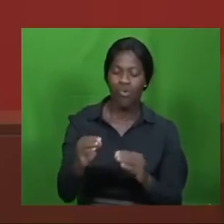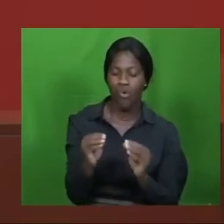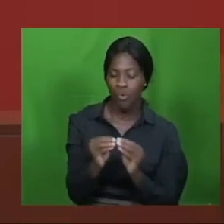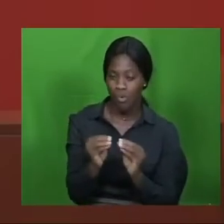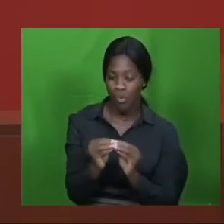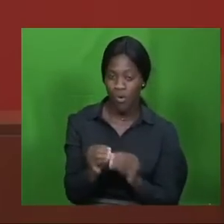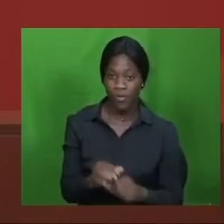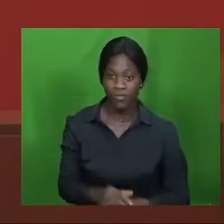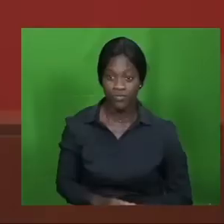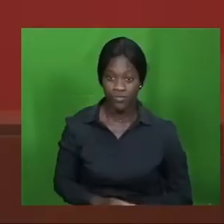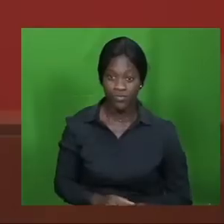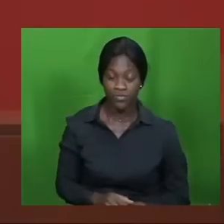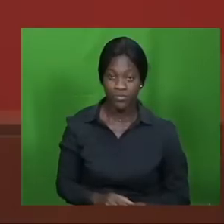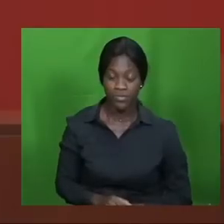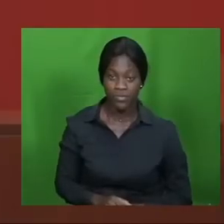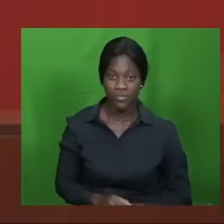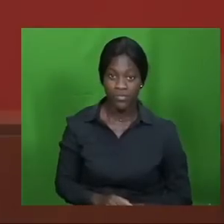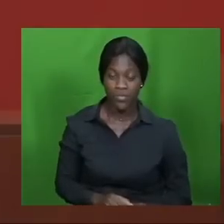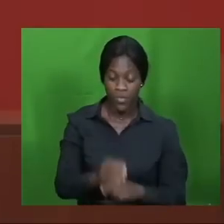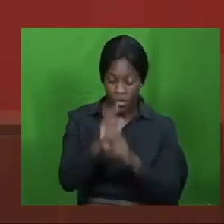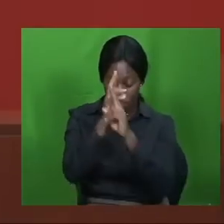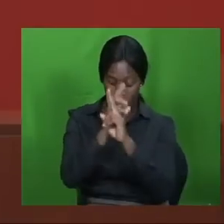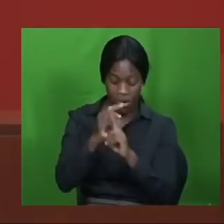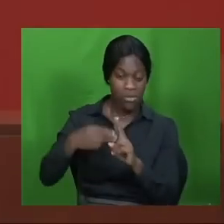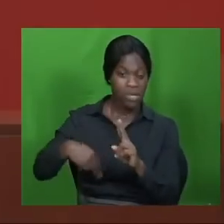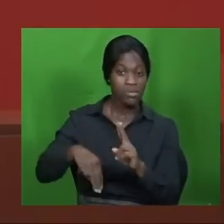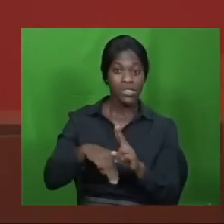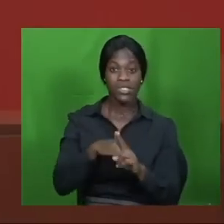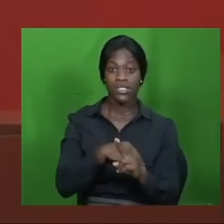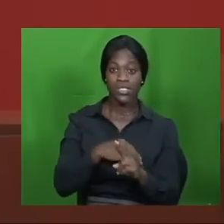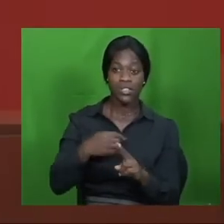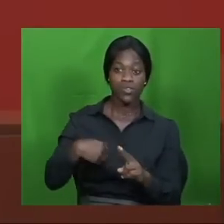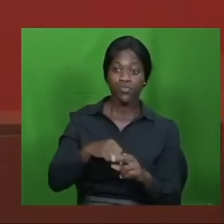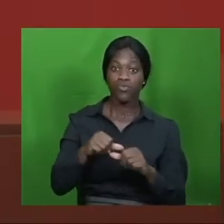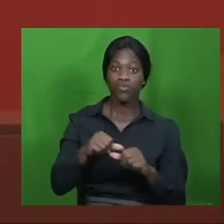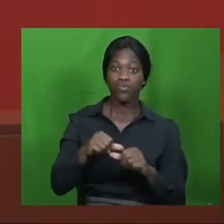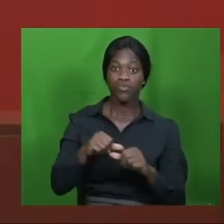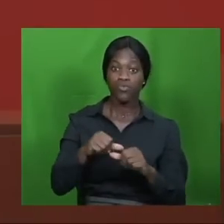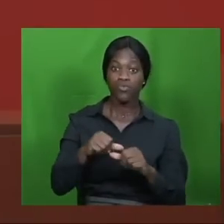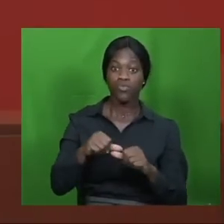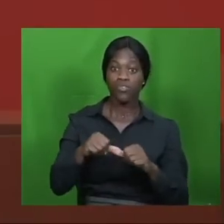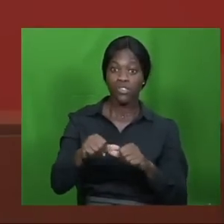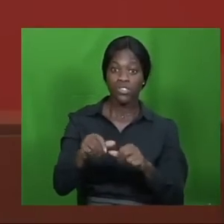Honorable members, with this, we'll move on to, I think, public business.